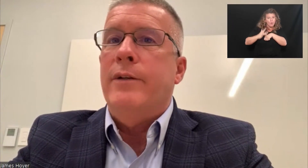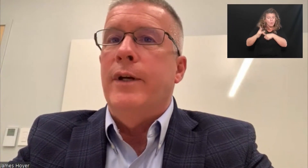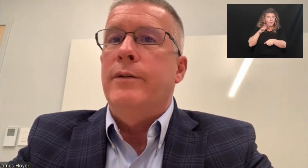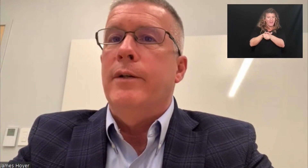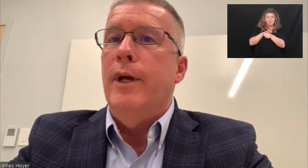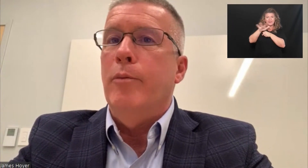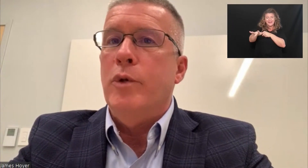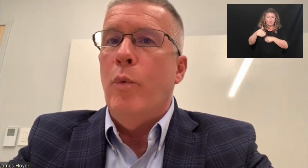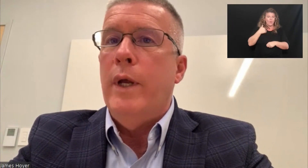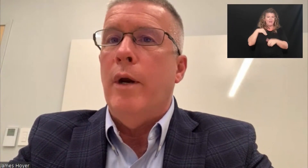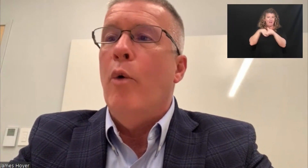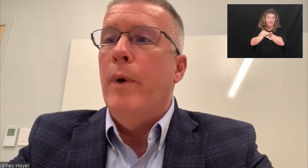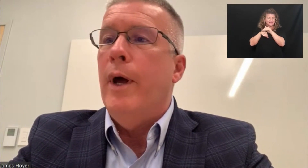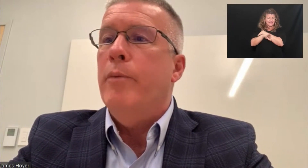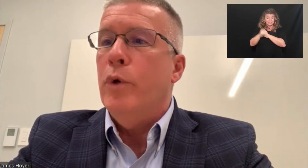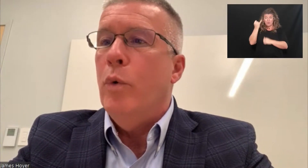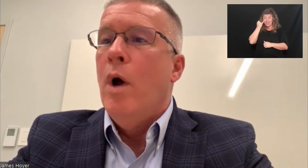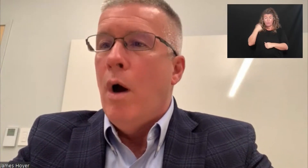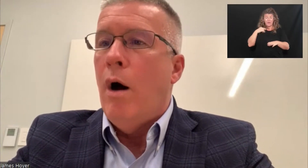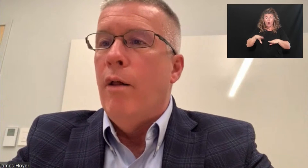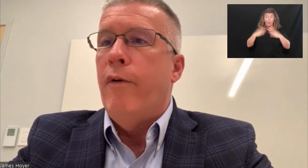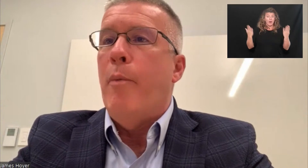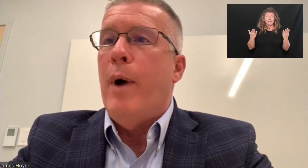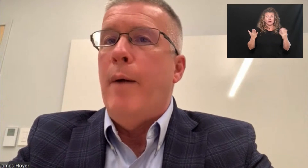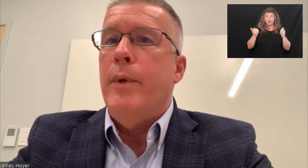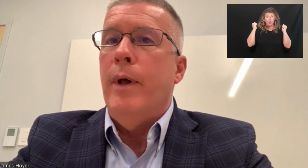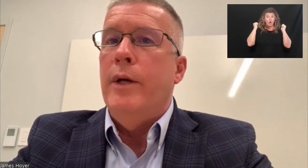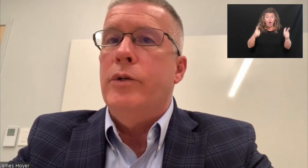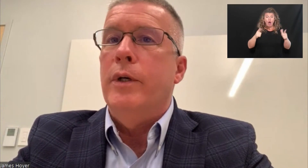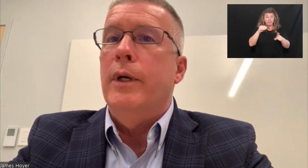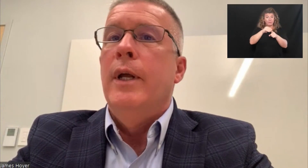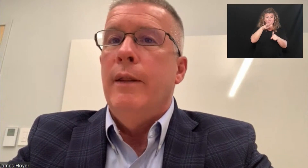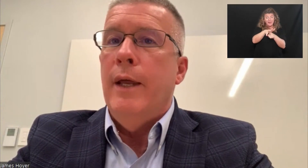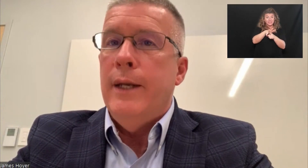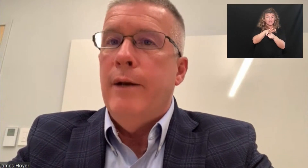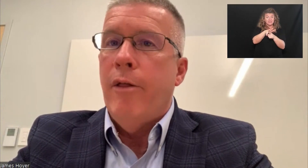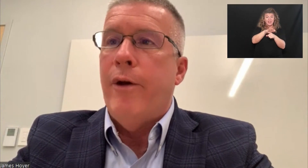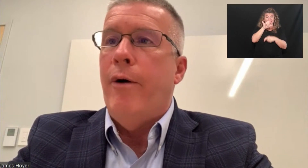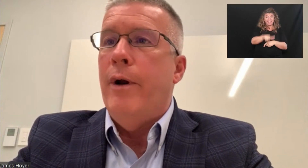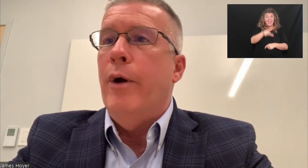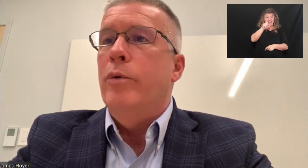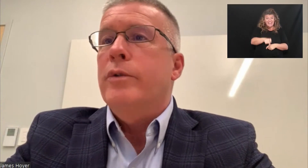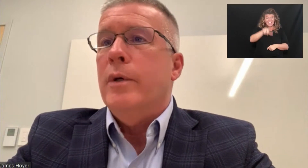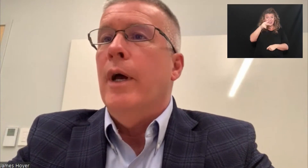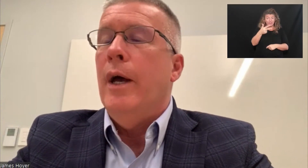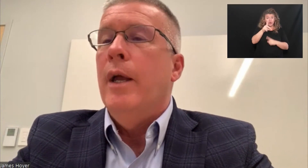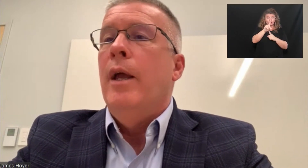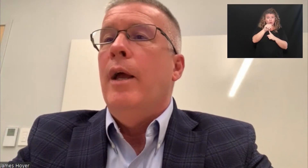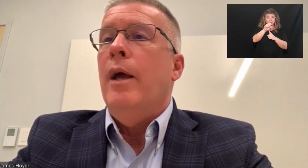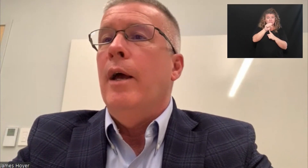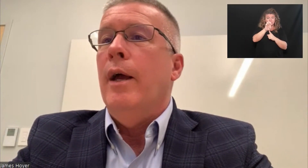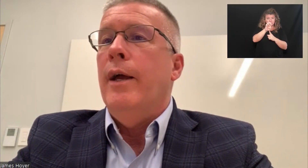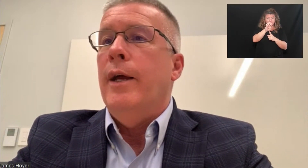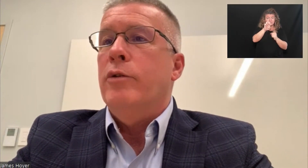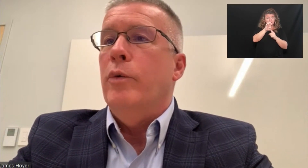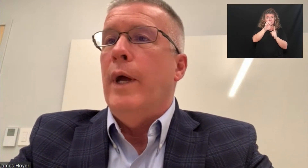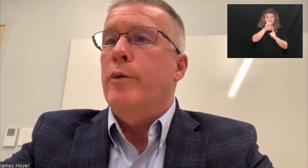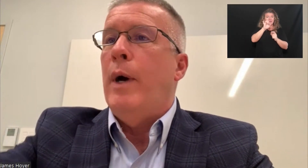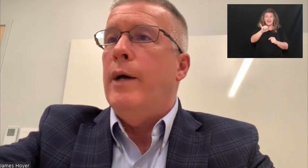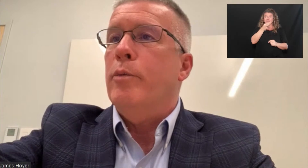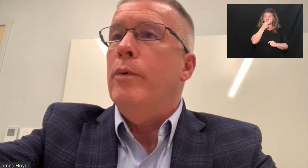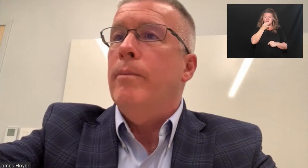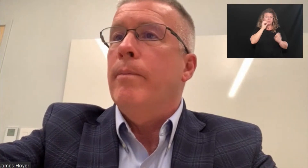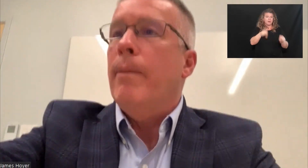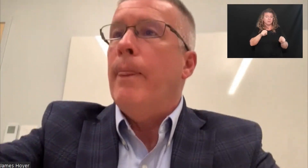have access to them, so we can open up to all of our population that need the third dose as soon